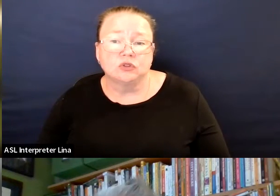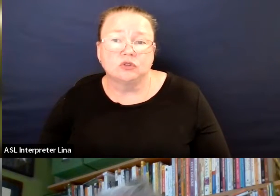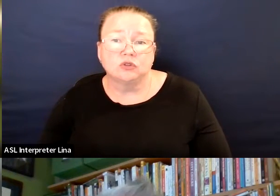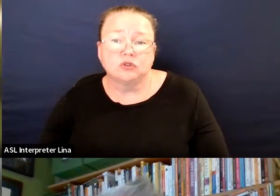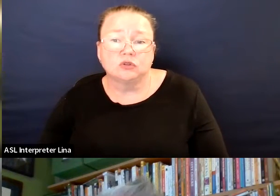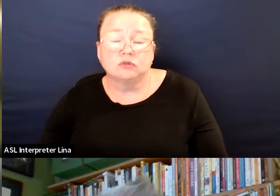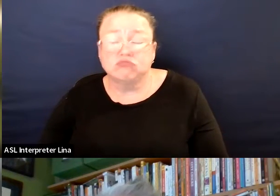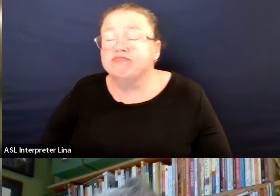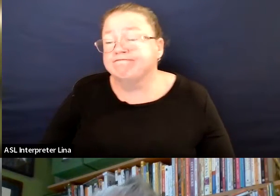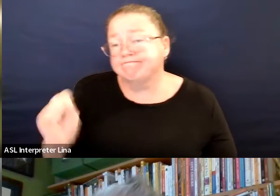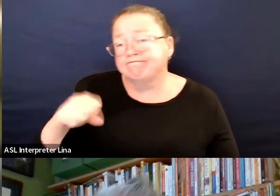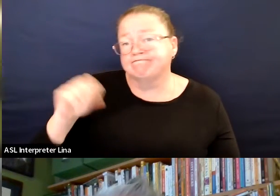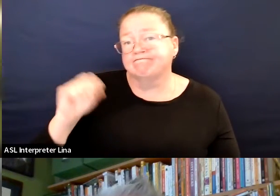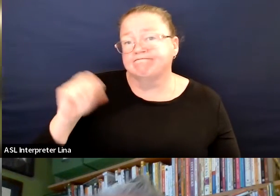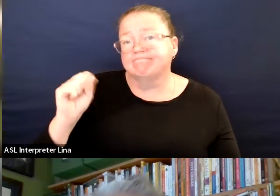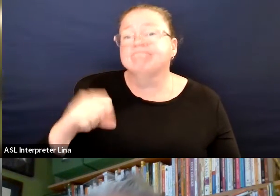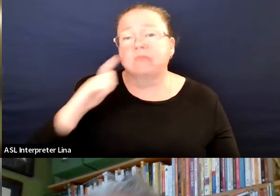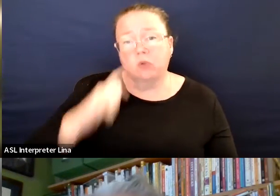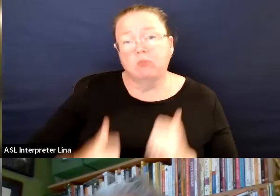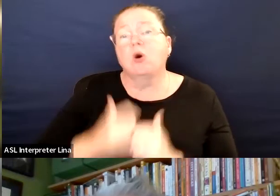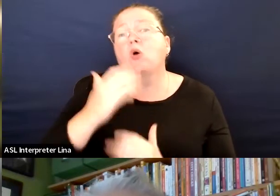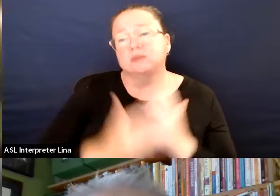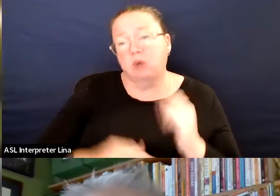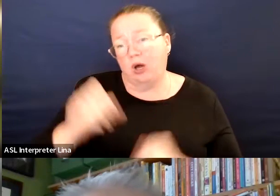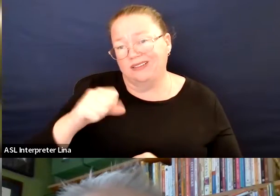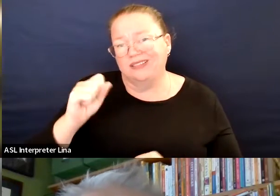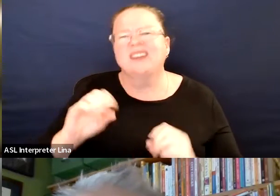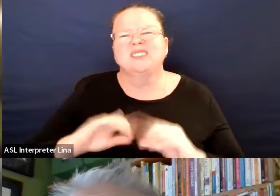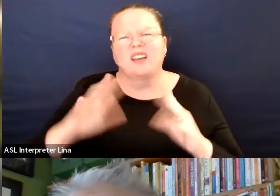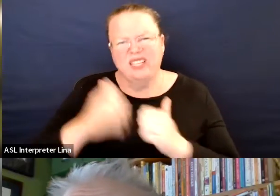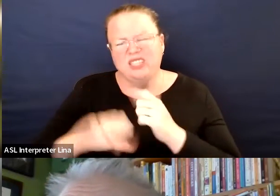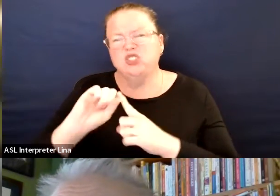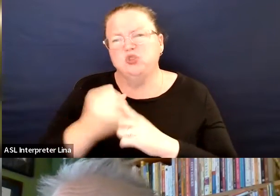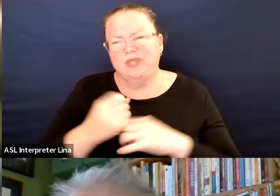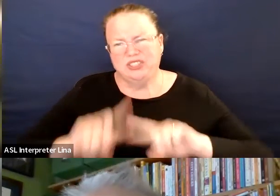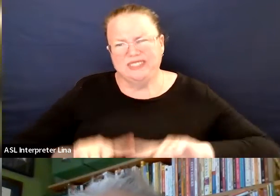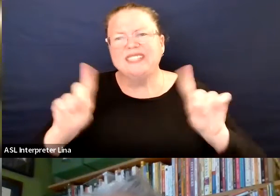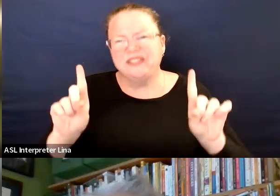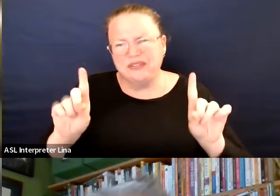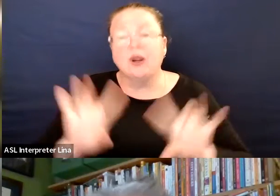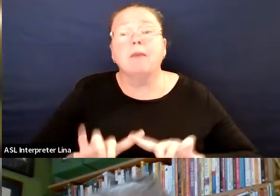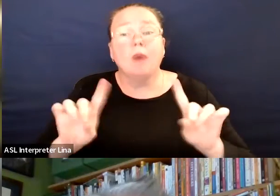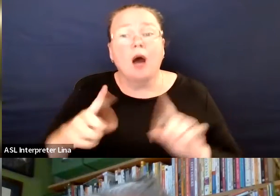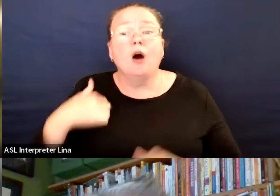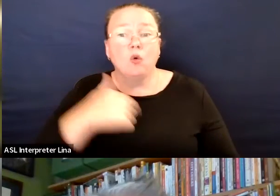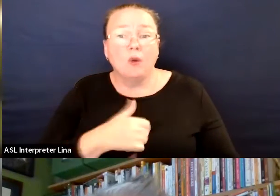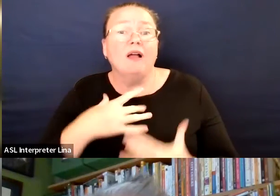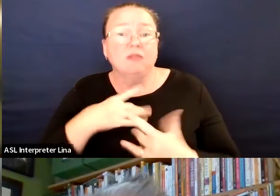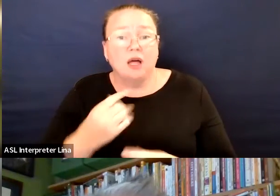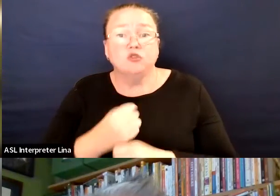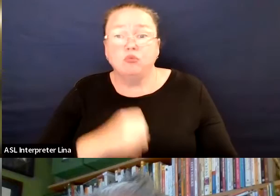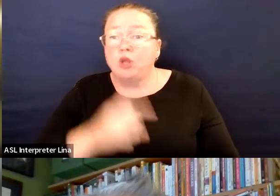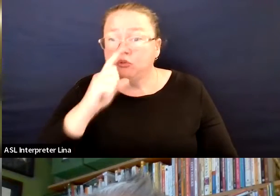I would say yes, for the most part. And then obviously every situation is different, but we always like to make sure